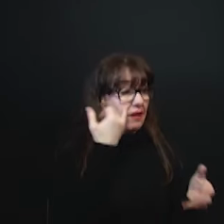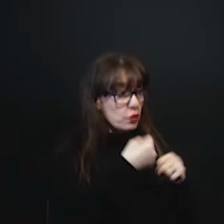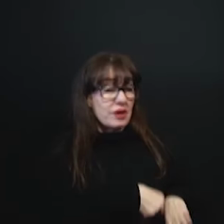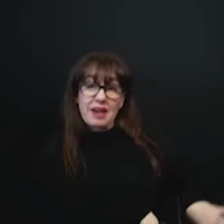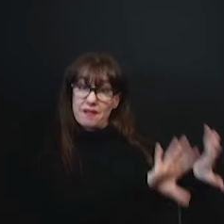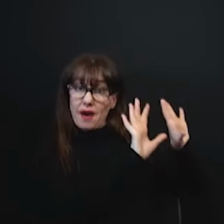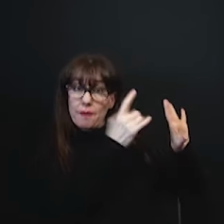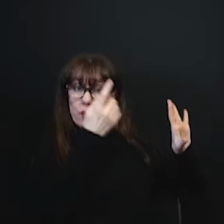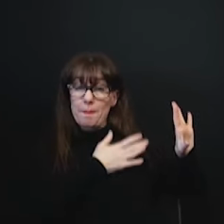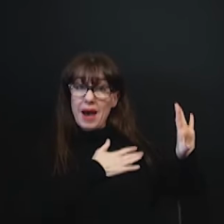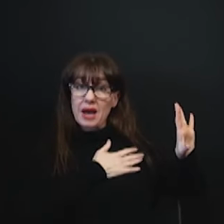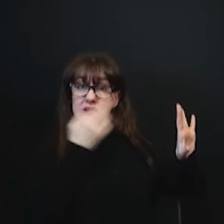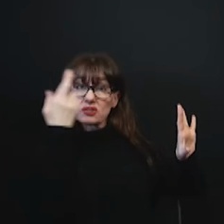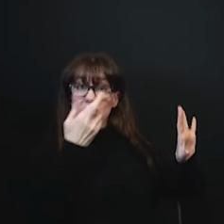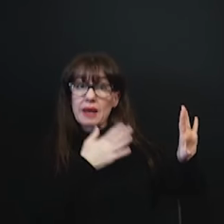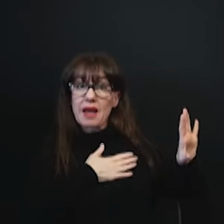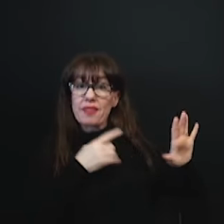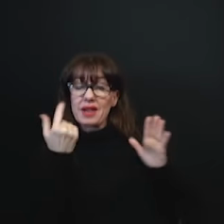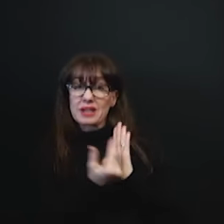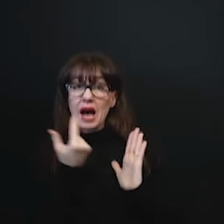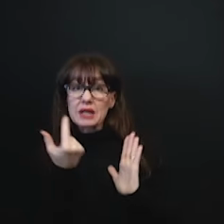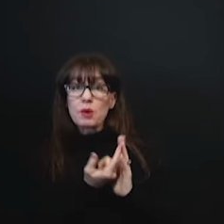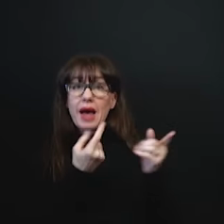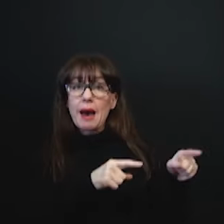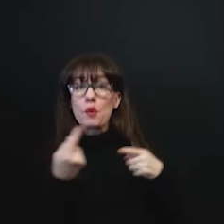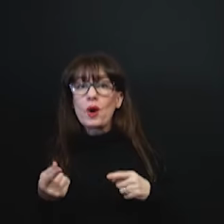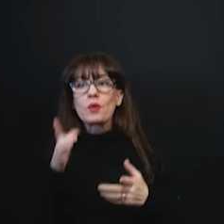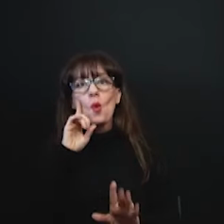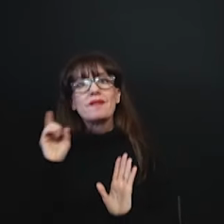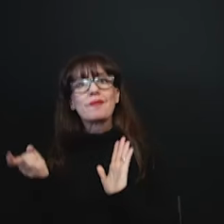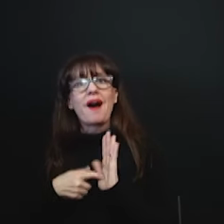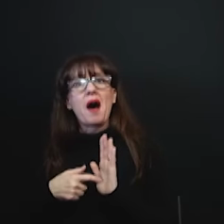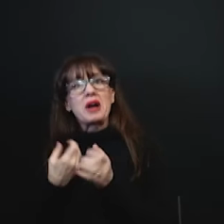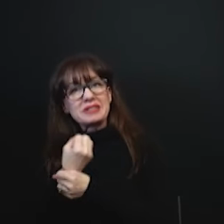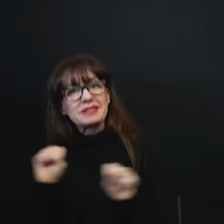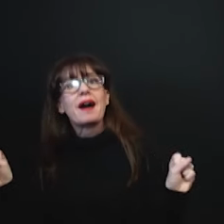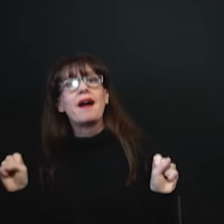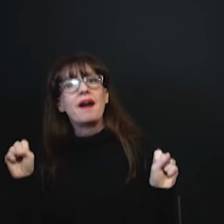life for my sake and for the sake of the gospel, you will find it. You will save it, he says.